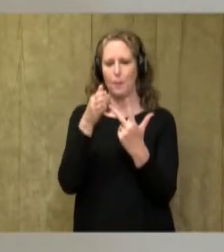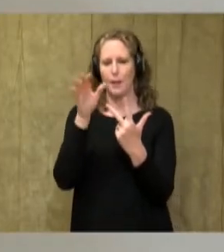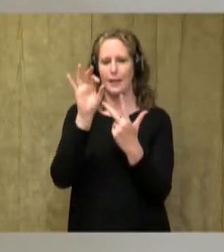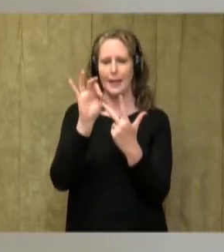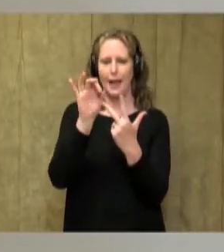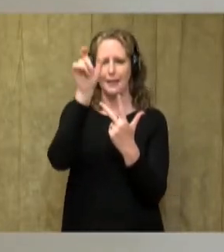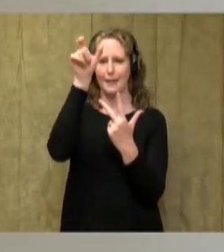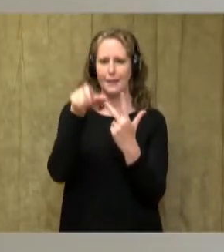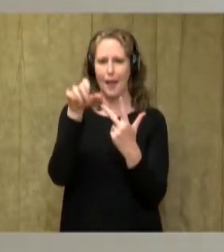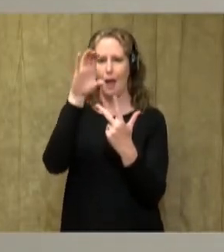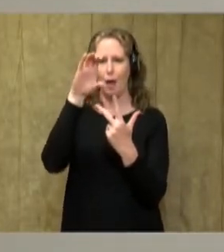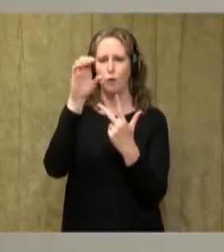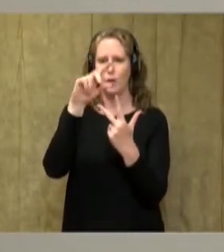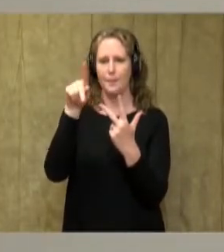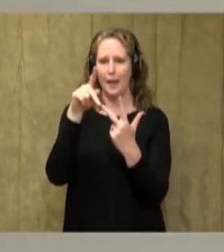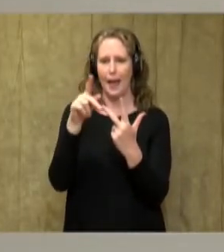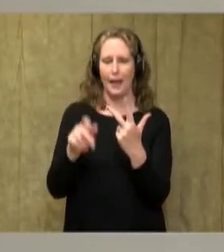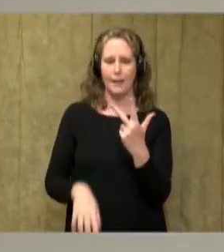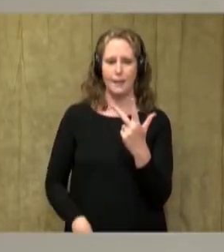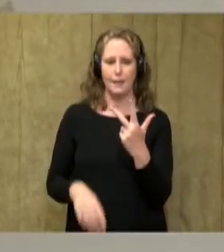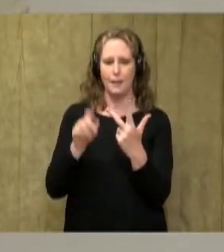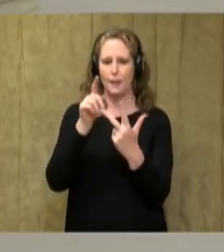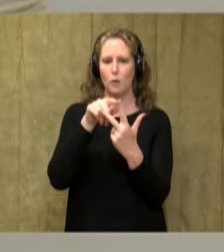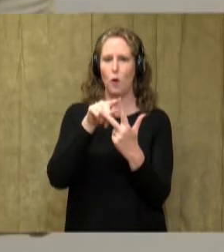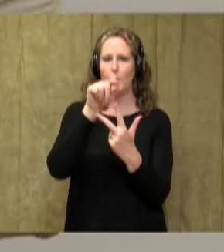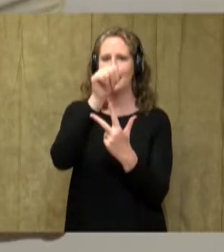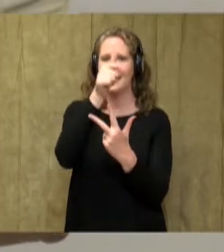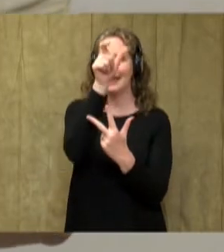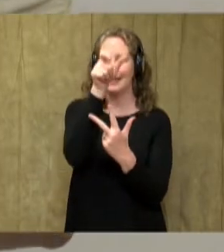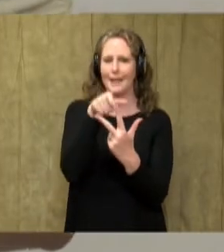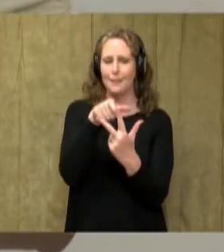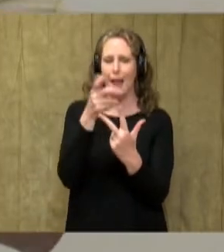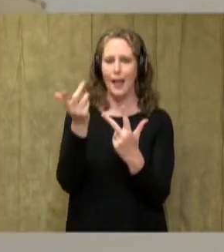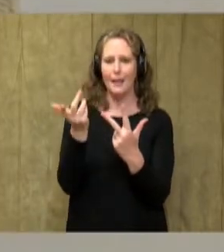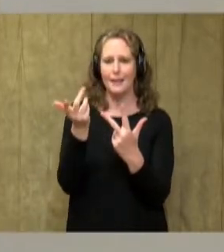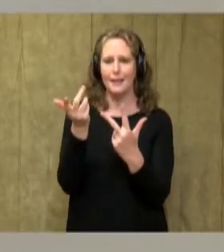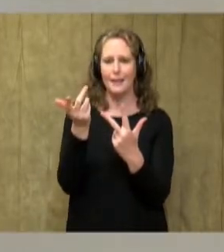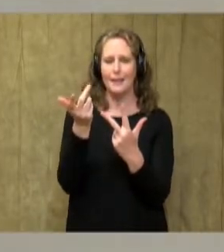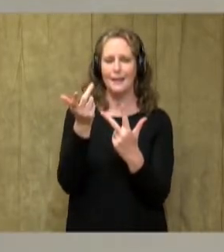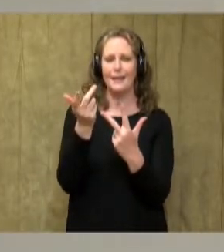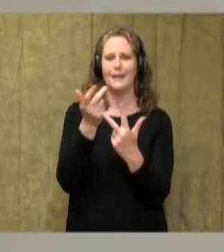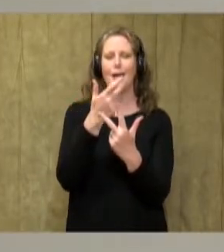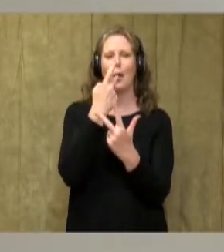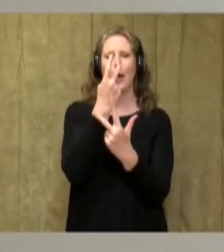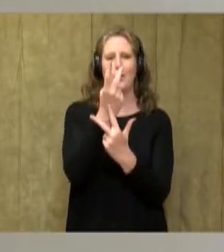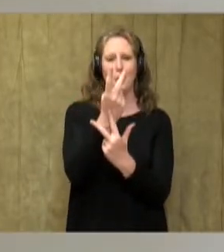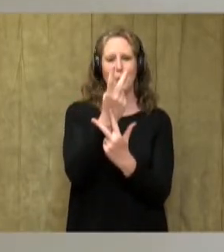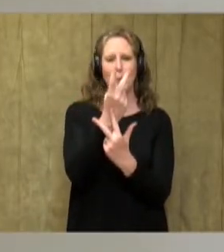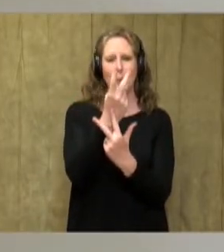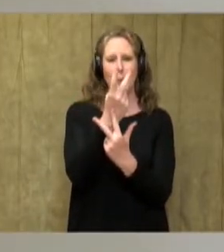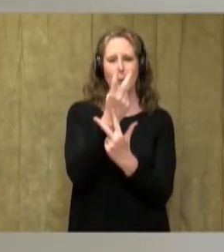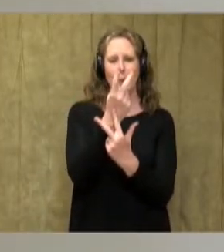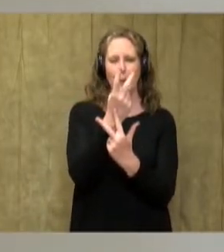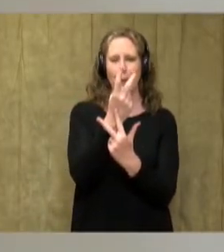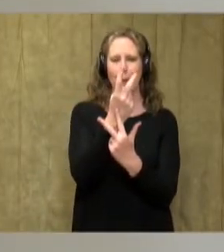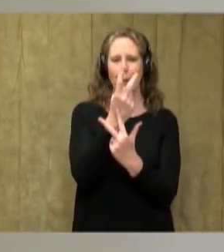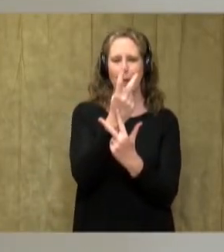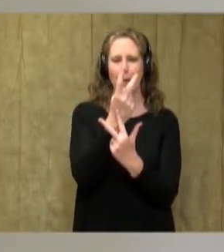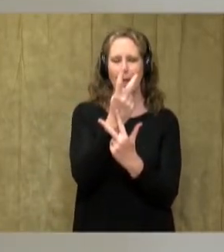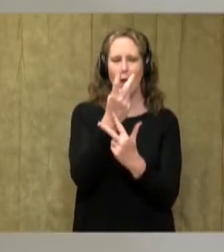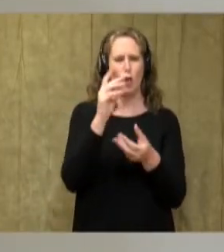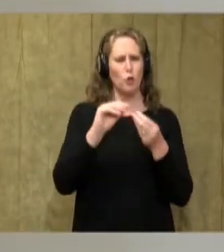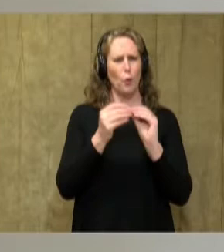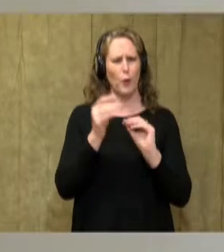hundreds place. Well, what digit was in the tens place? That's right, there was a 2 in the tens place. So